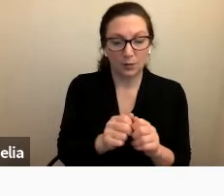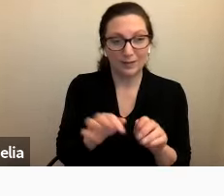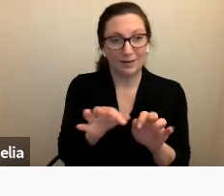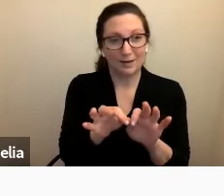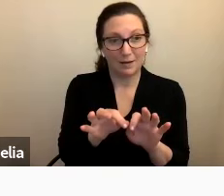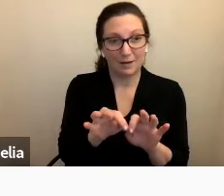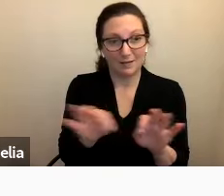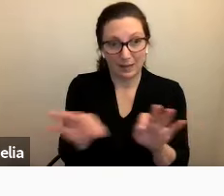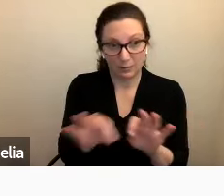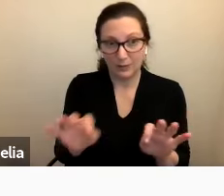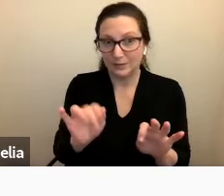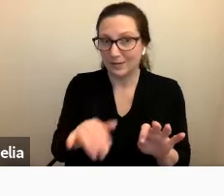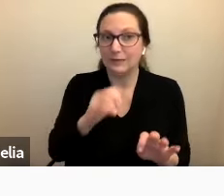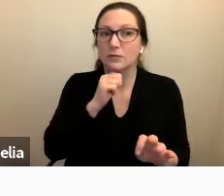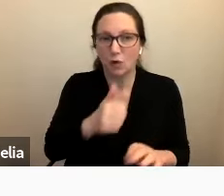spoken? Yeah.